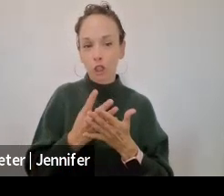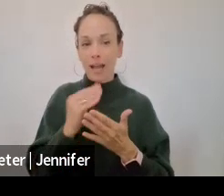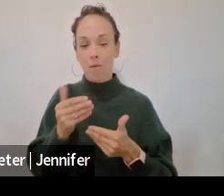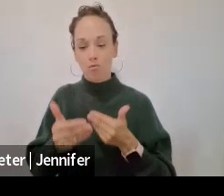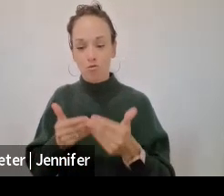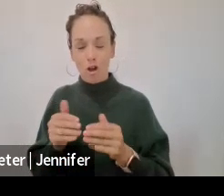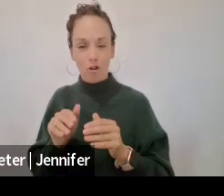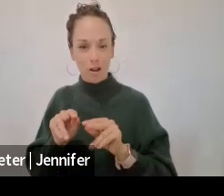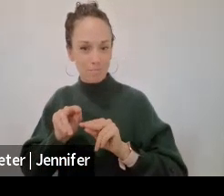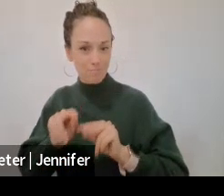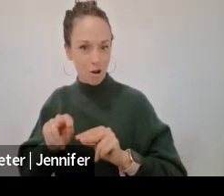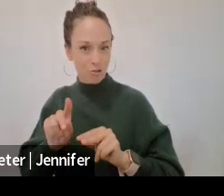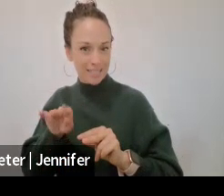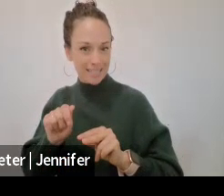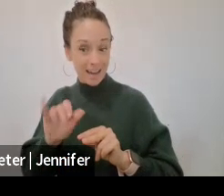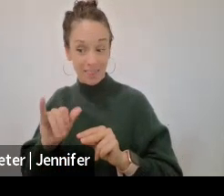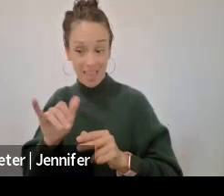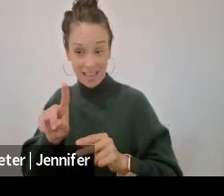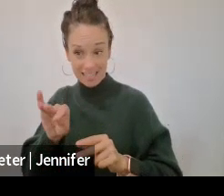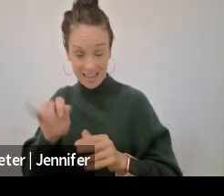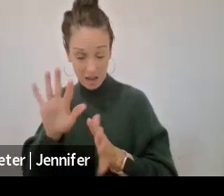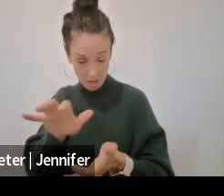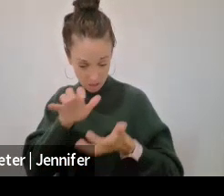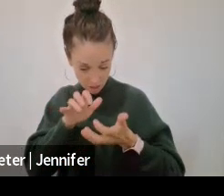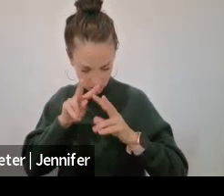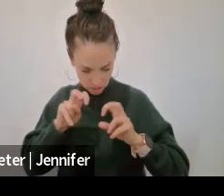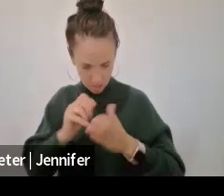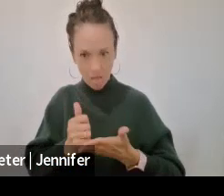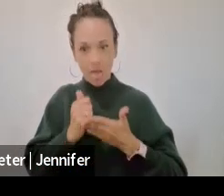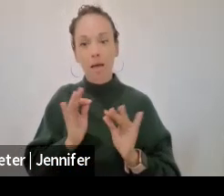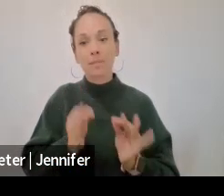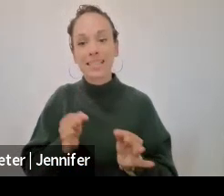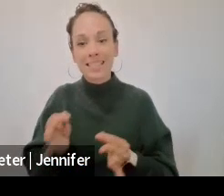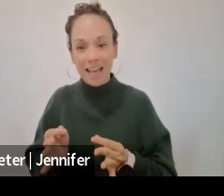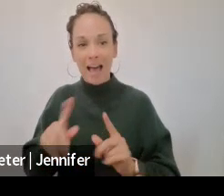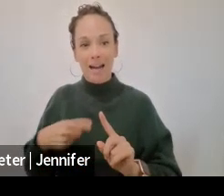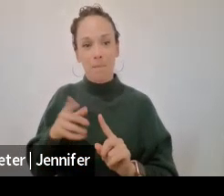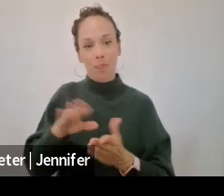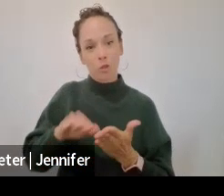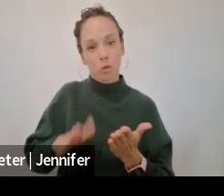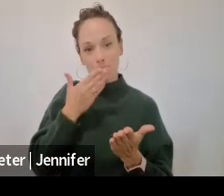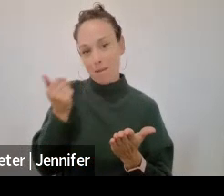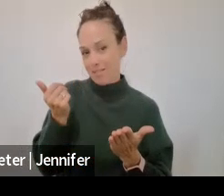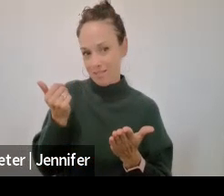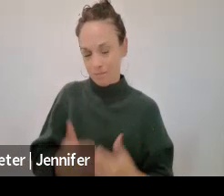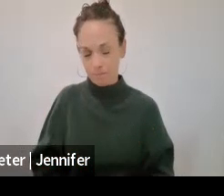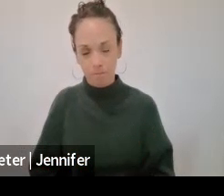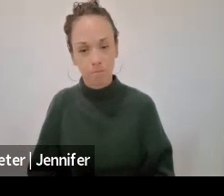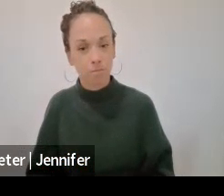to inform decision-making about the instructional, behavioral, and social emotional needs of